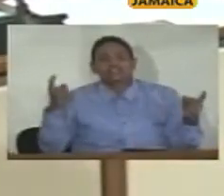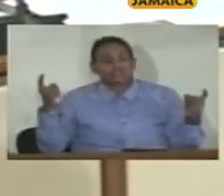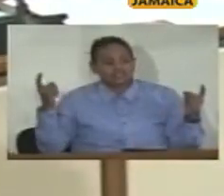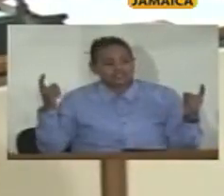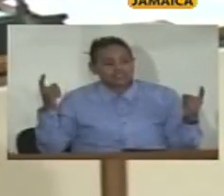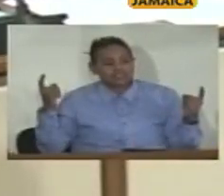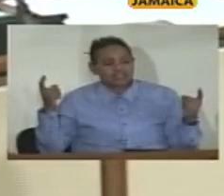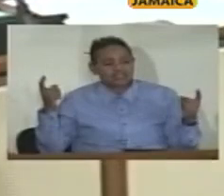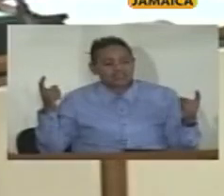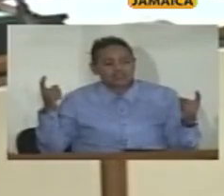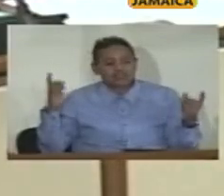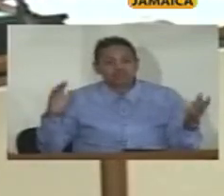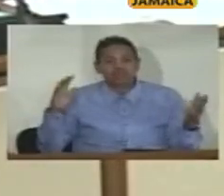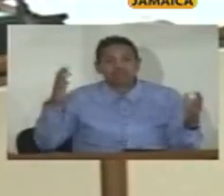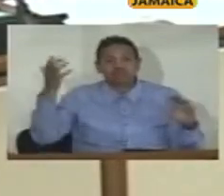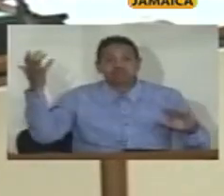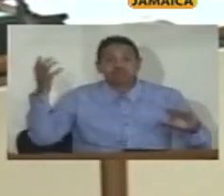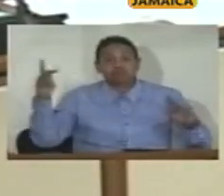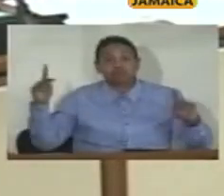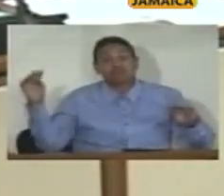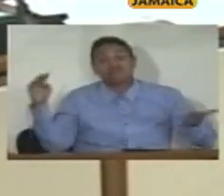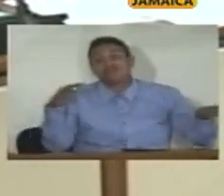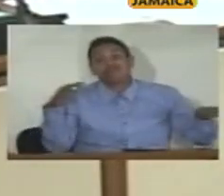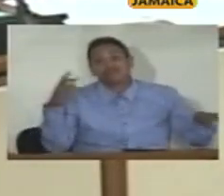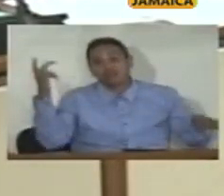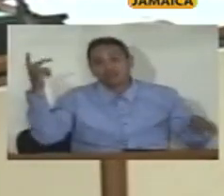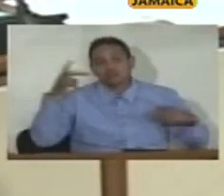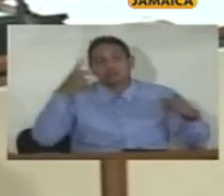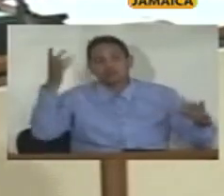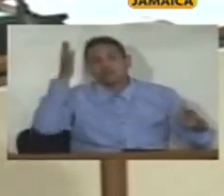into which it had risen by those who were